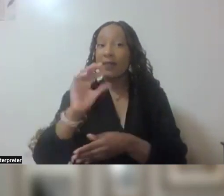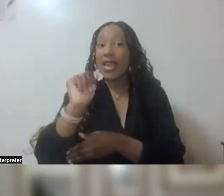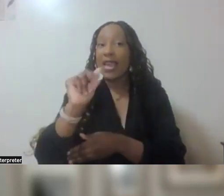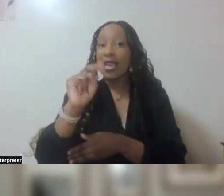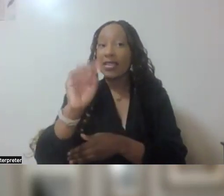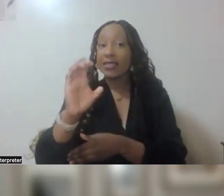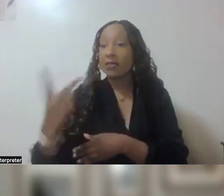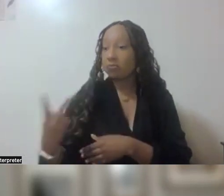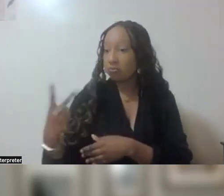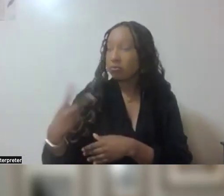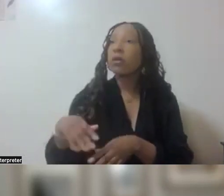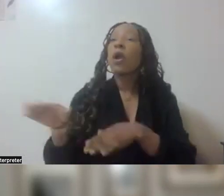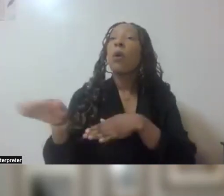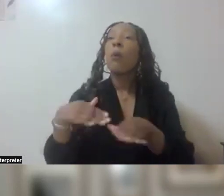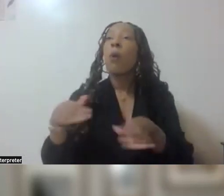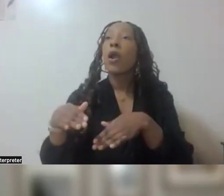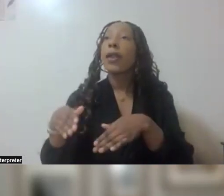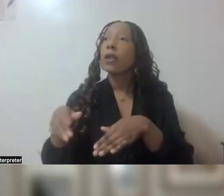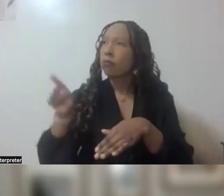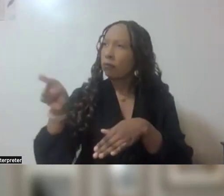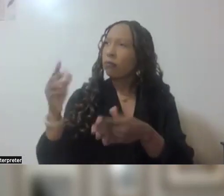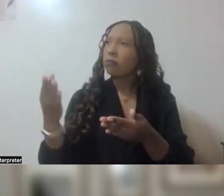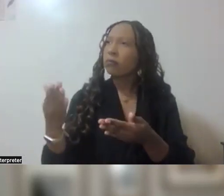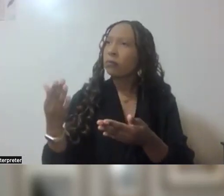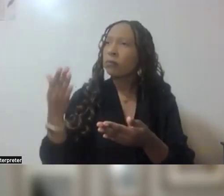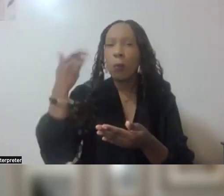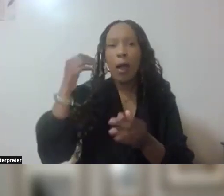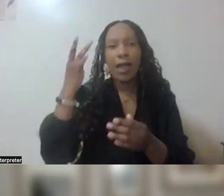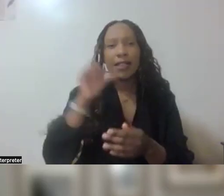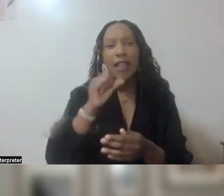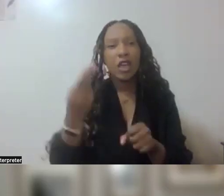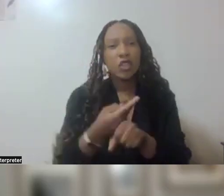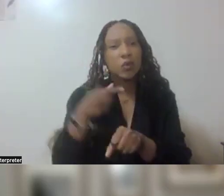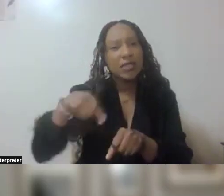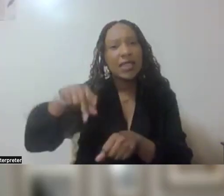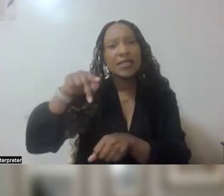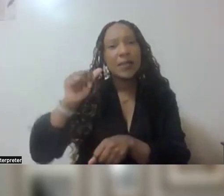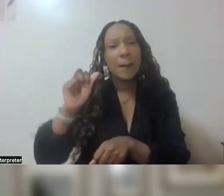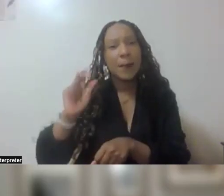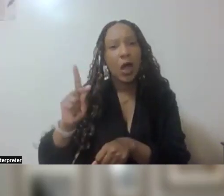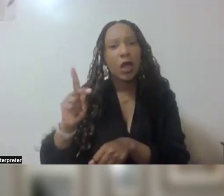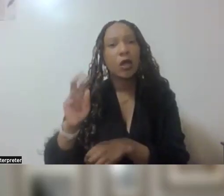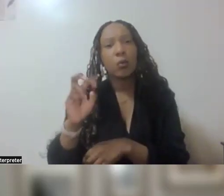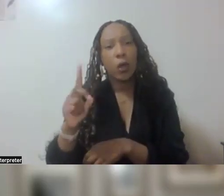were out on a walk, and they had suggested why not use this Park Road building, which made its way up to the mayor.